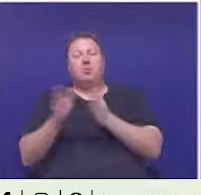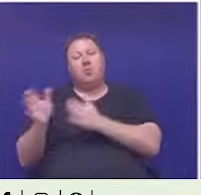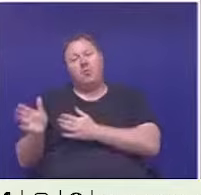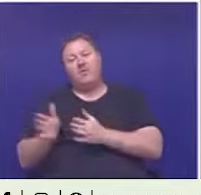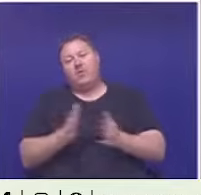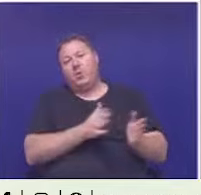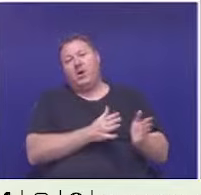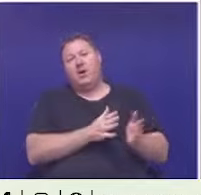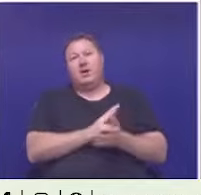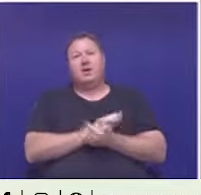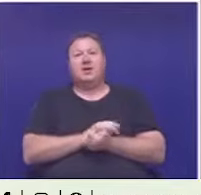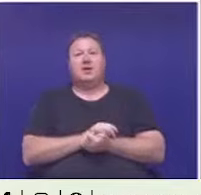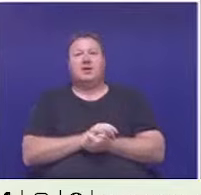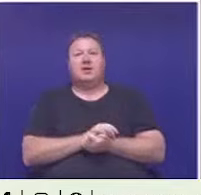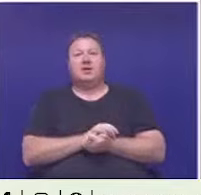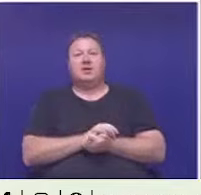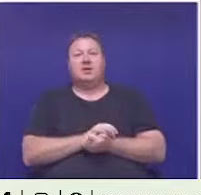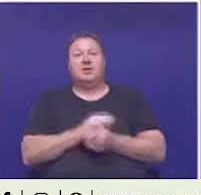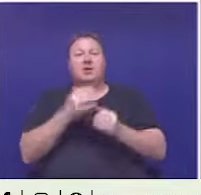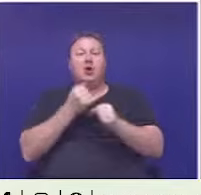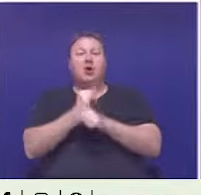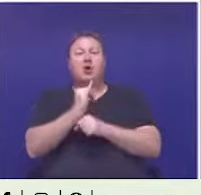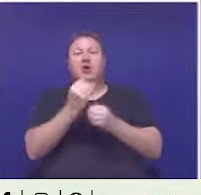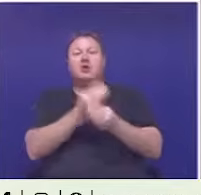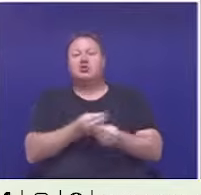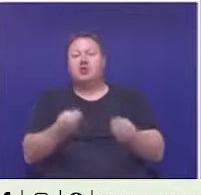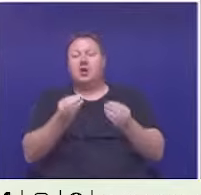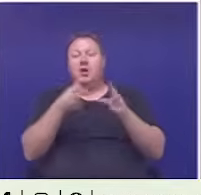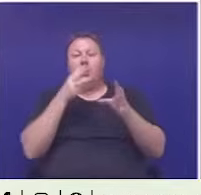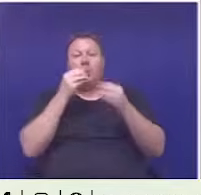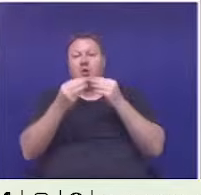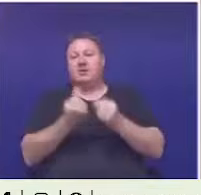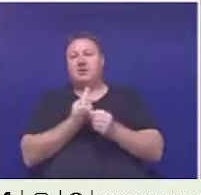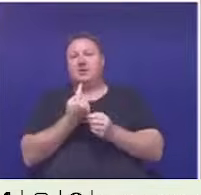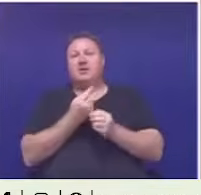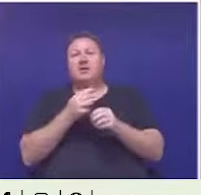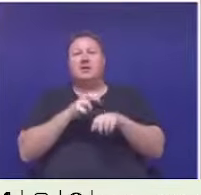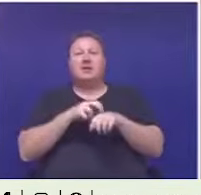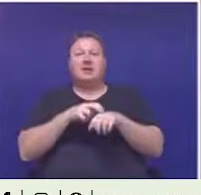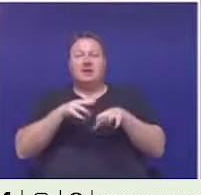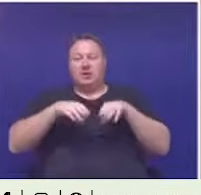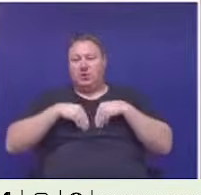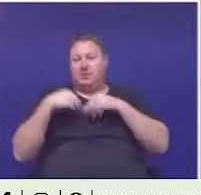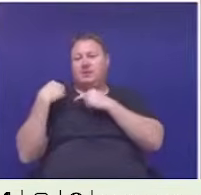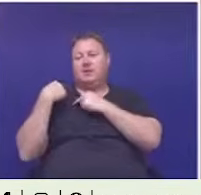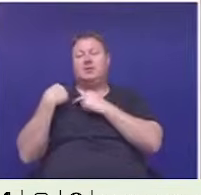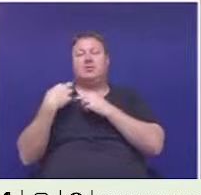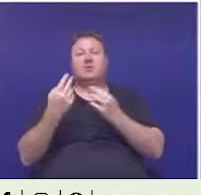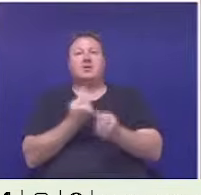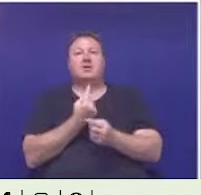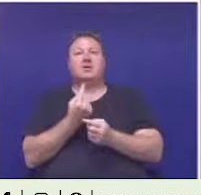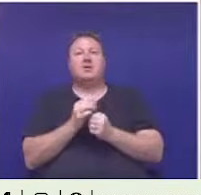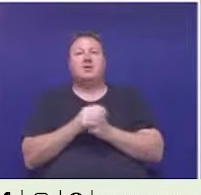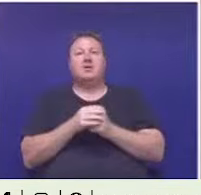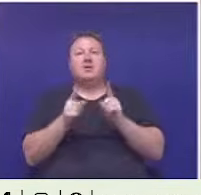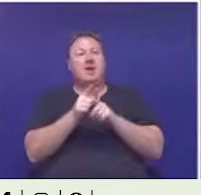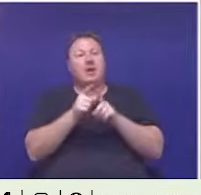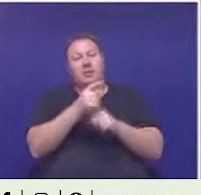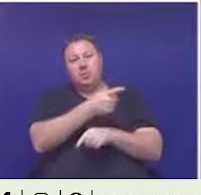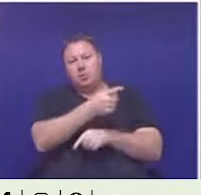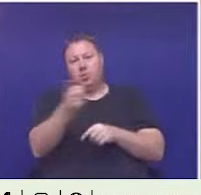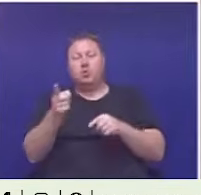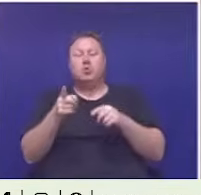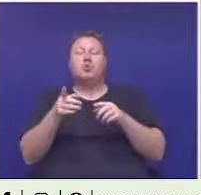simply advocacy around early child learning. We have to hold ourselves to account. We have to have you holding us to account. And